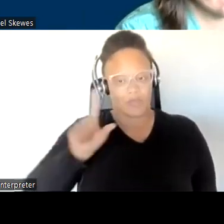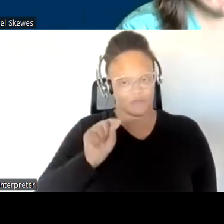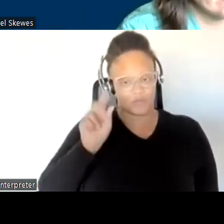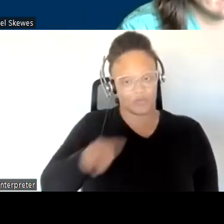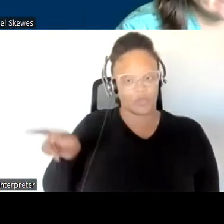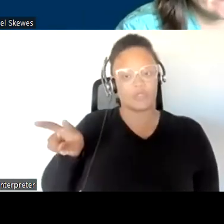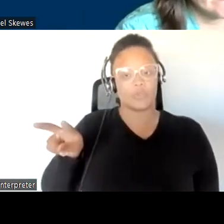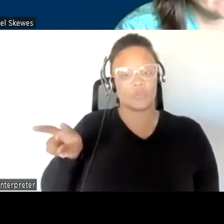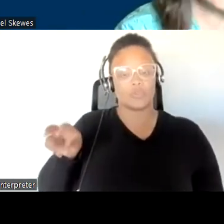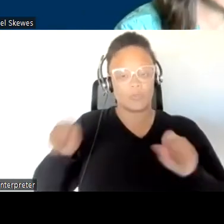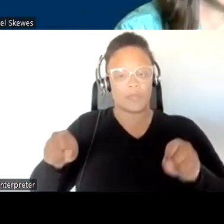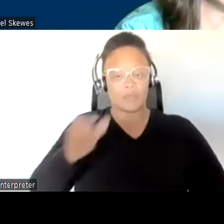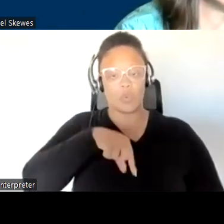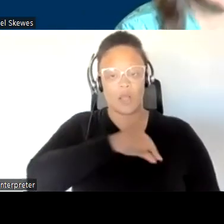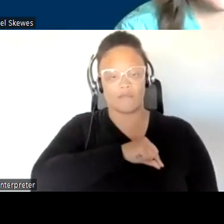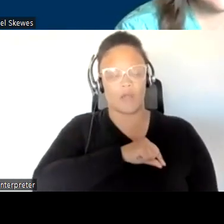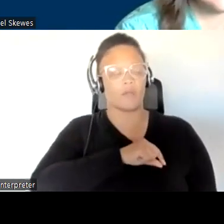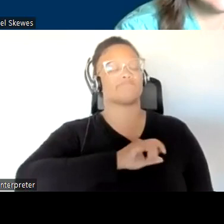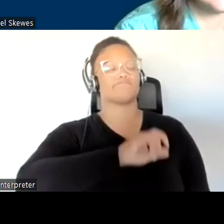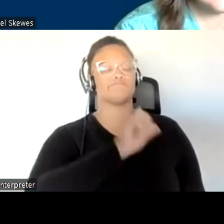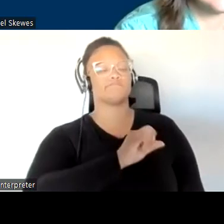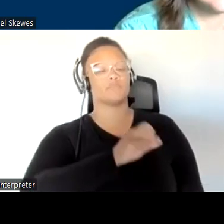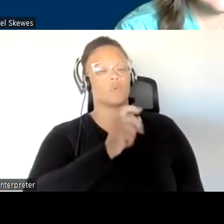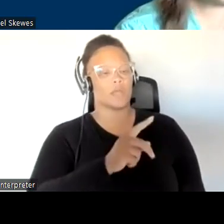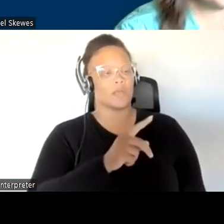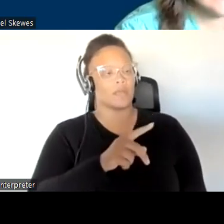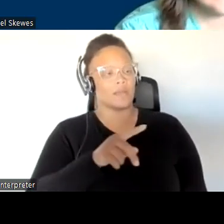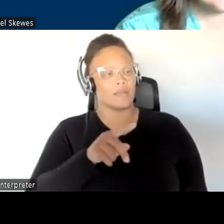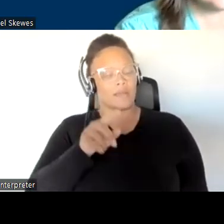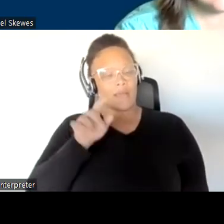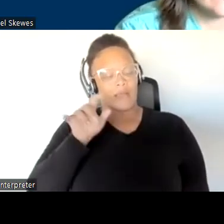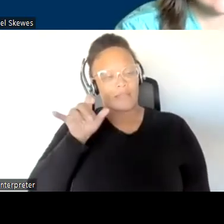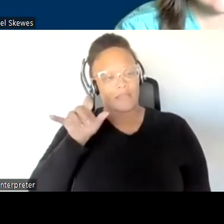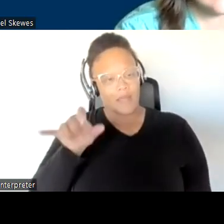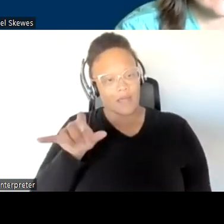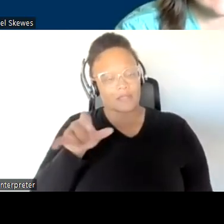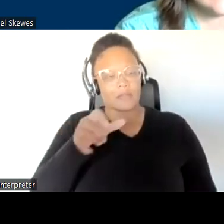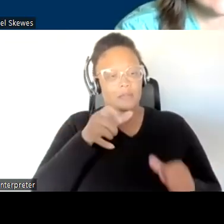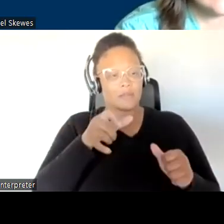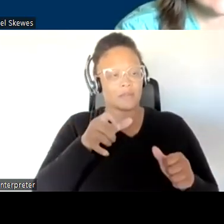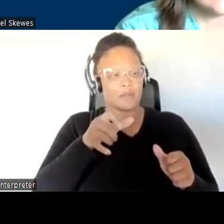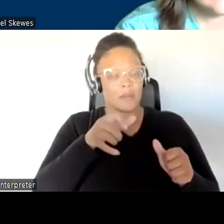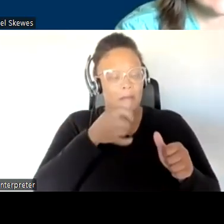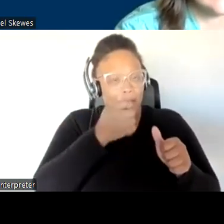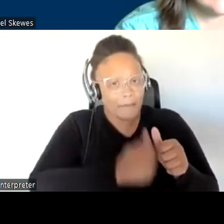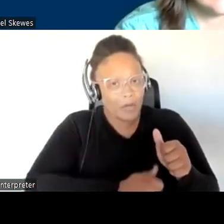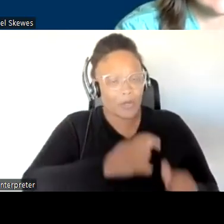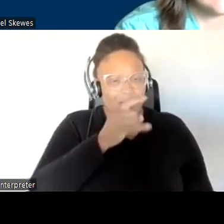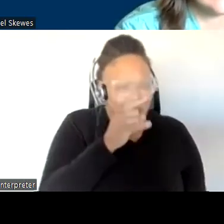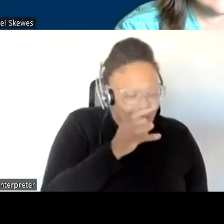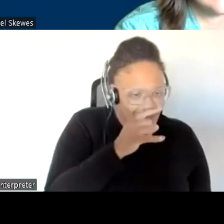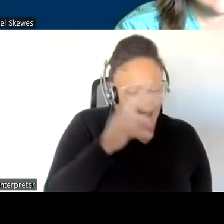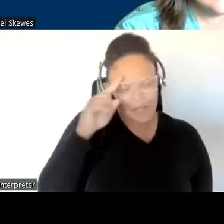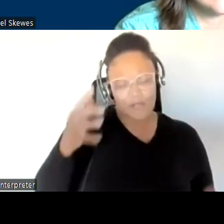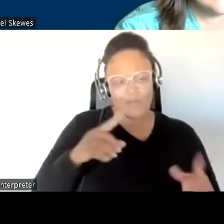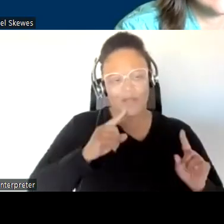okay, okay. And is that per kid? I understand that part. And is it gonna be per kid? I think you